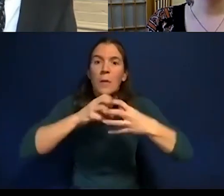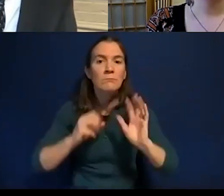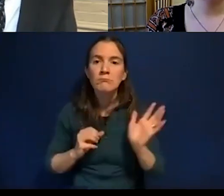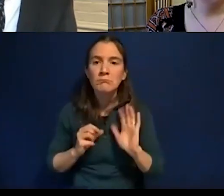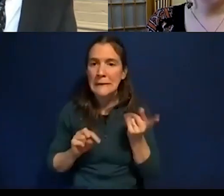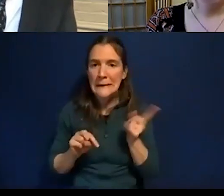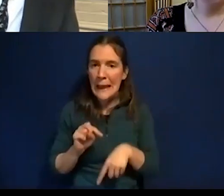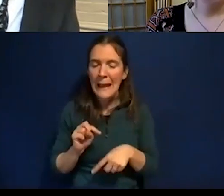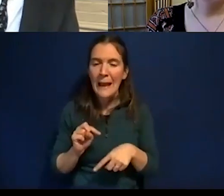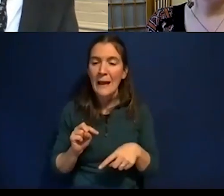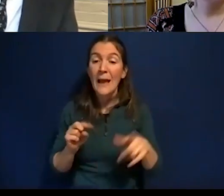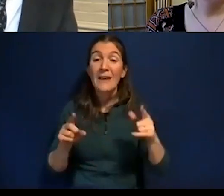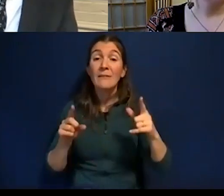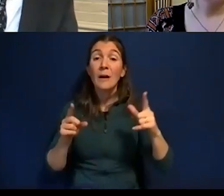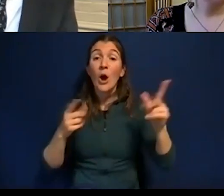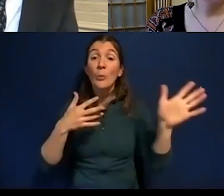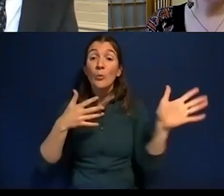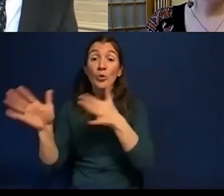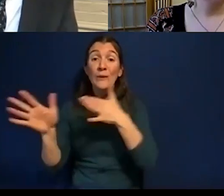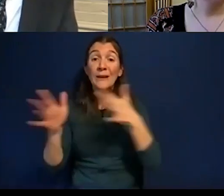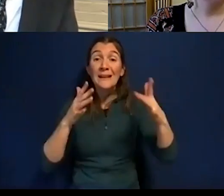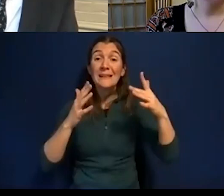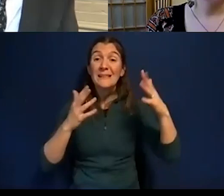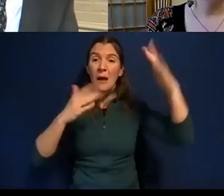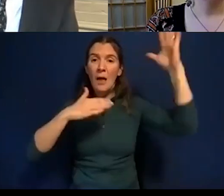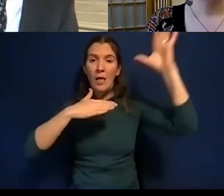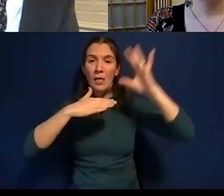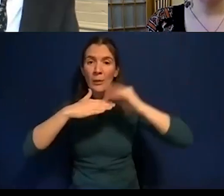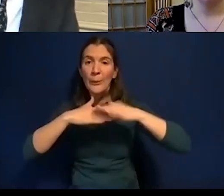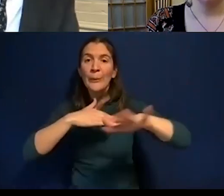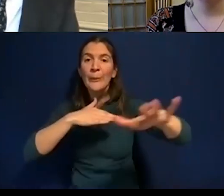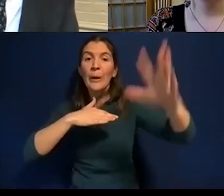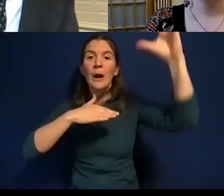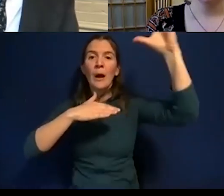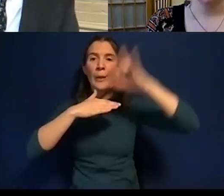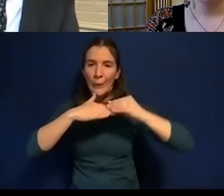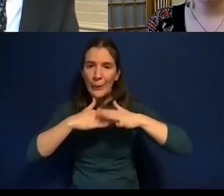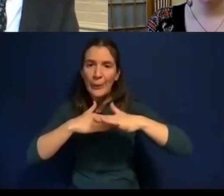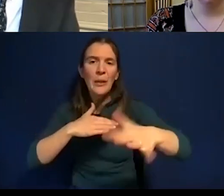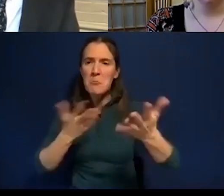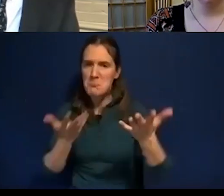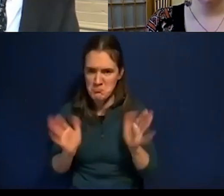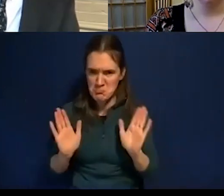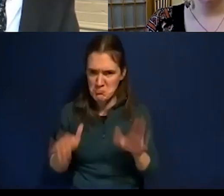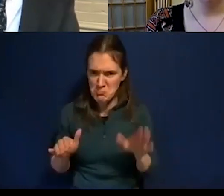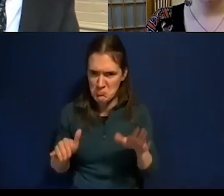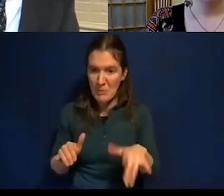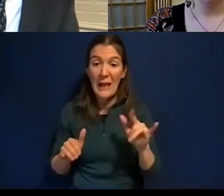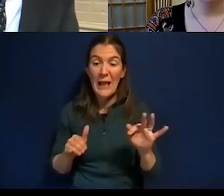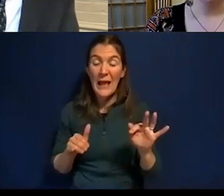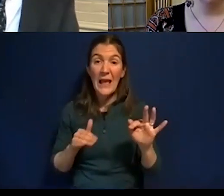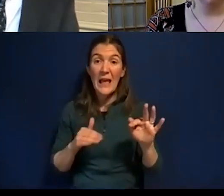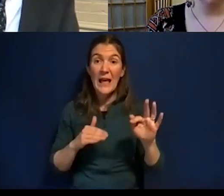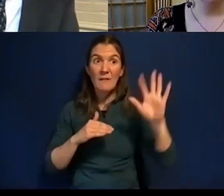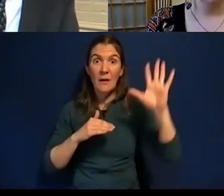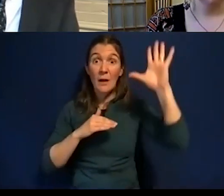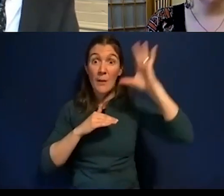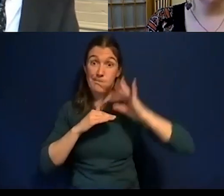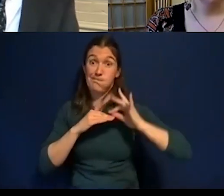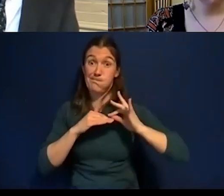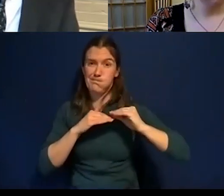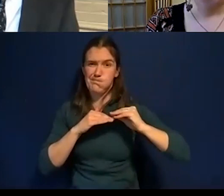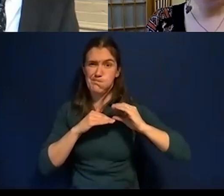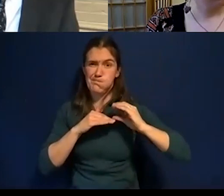The slightest bit of breeze would take any light snow away. So even if it were somehow manageable that it